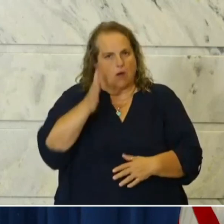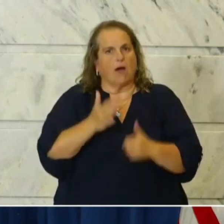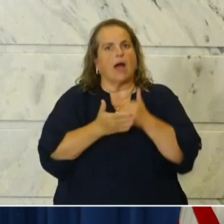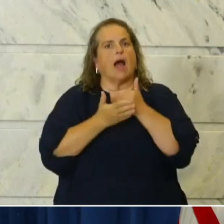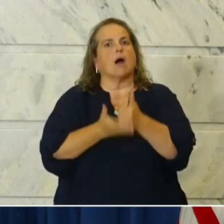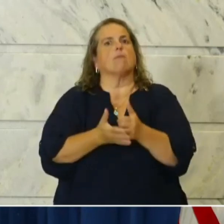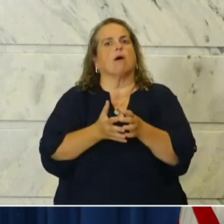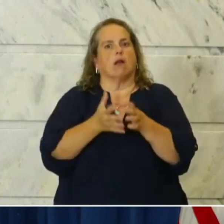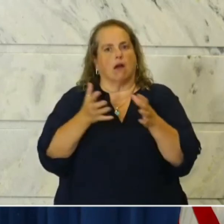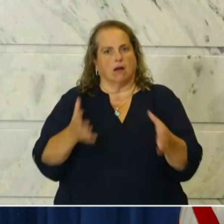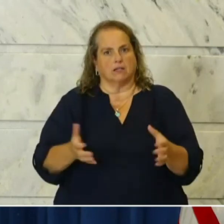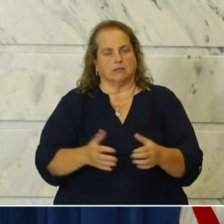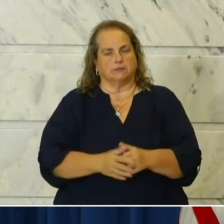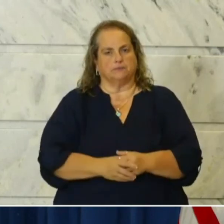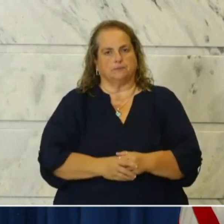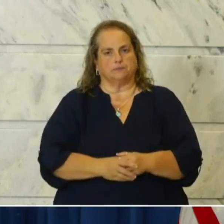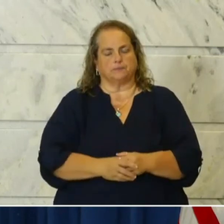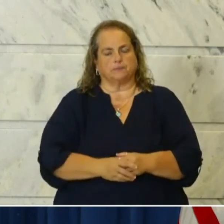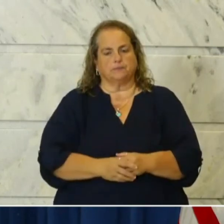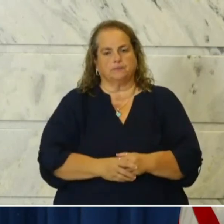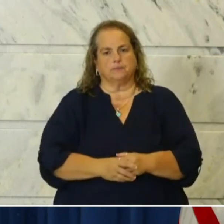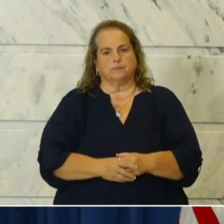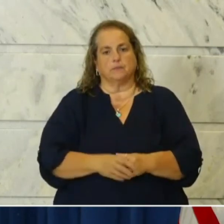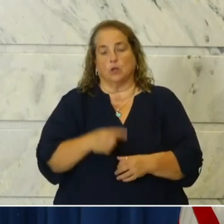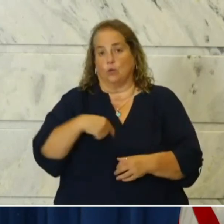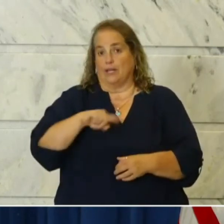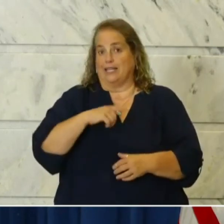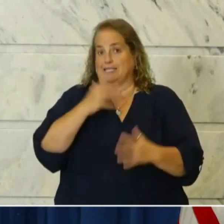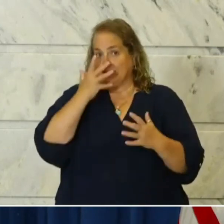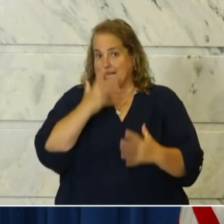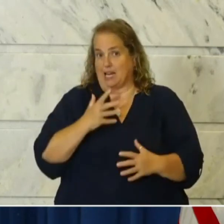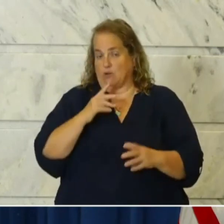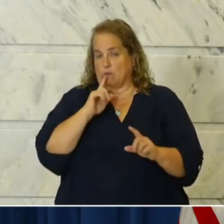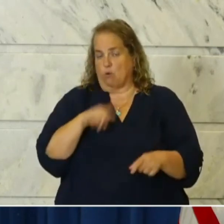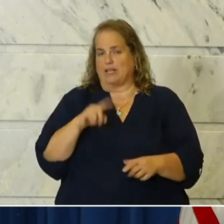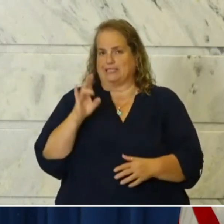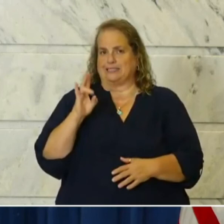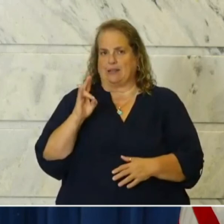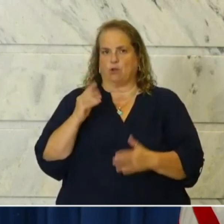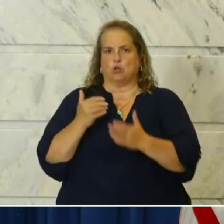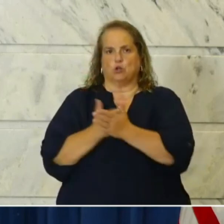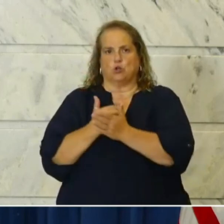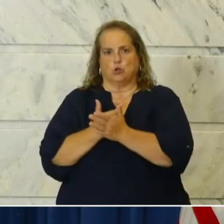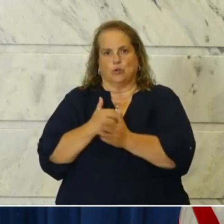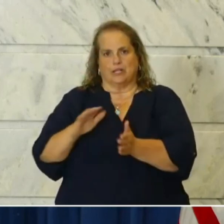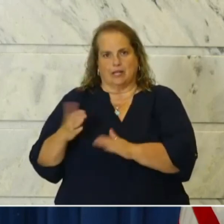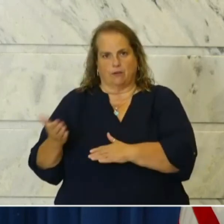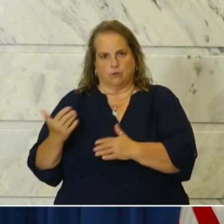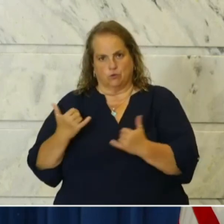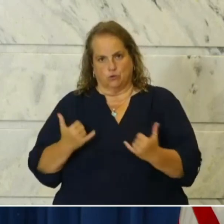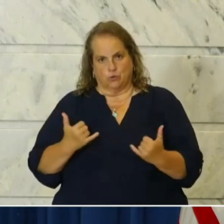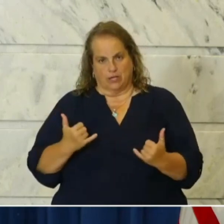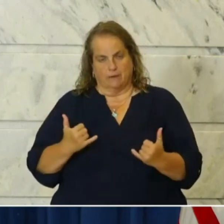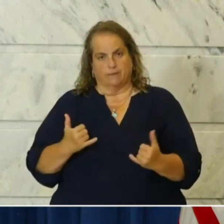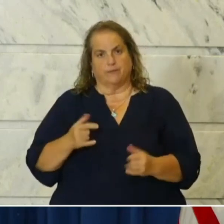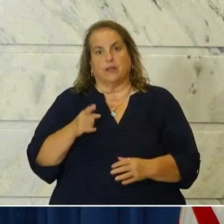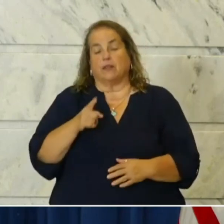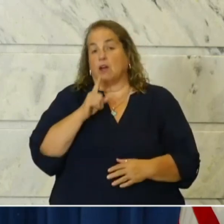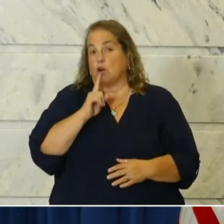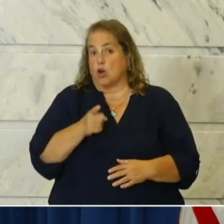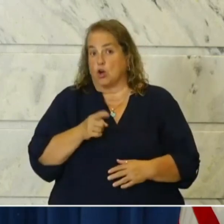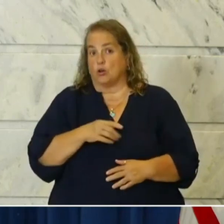way. We are sadly reporting 7 new deaths today. They are